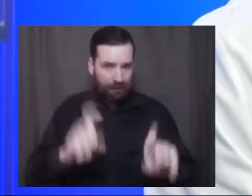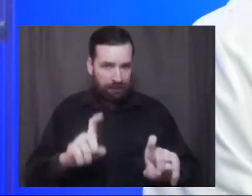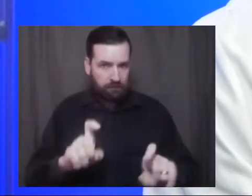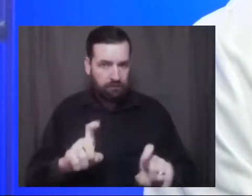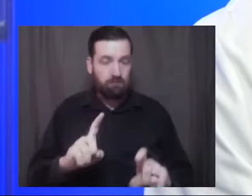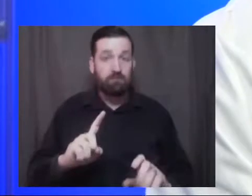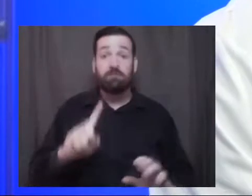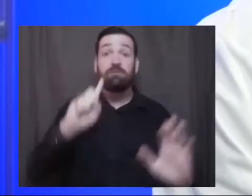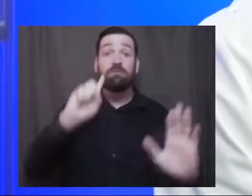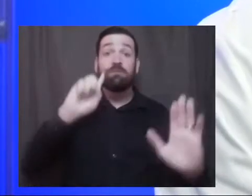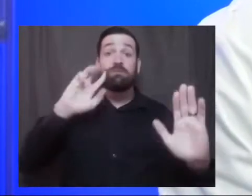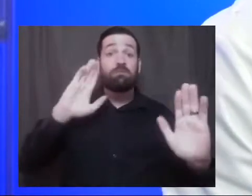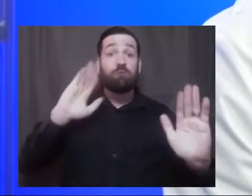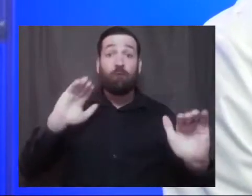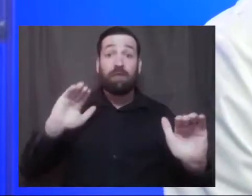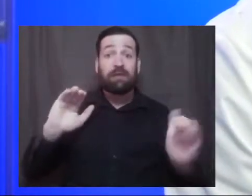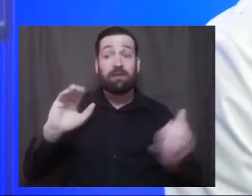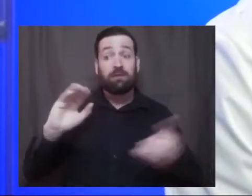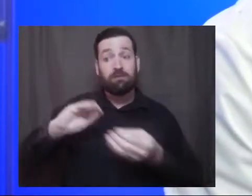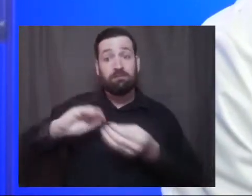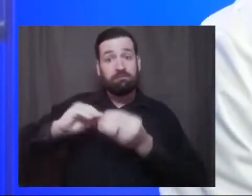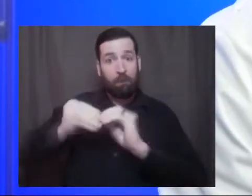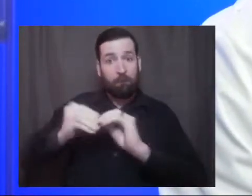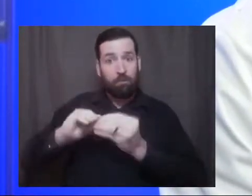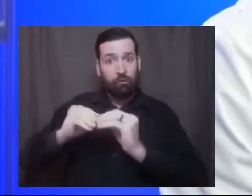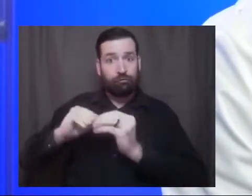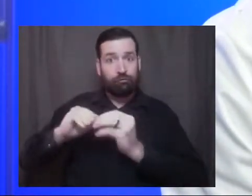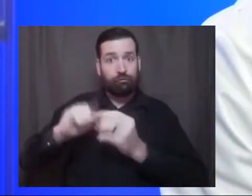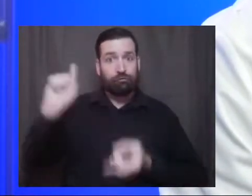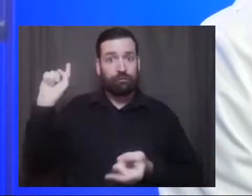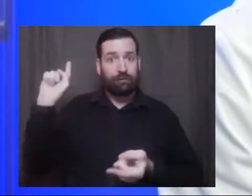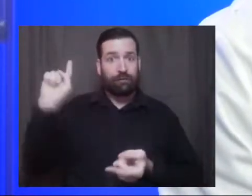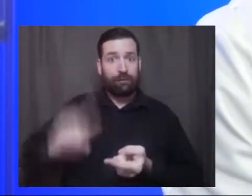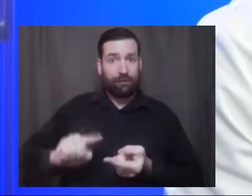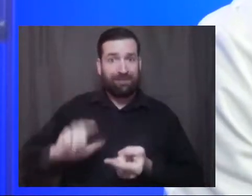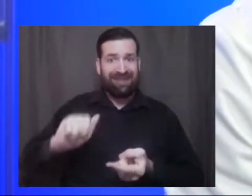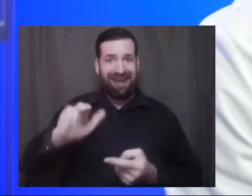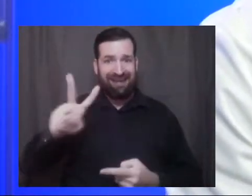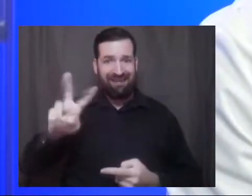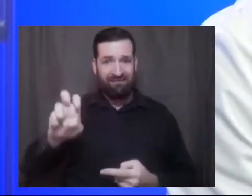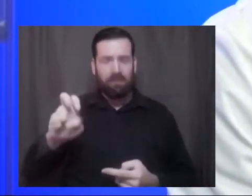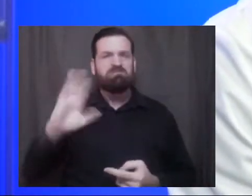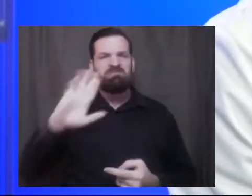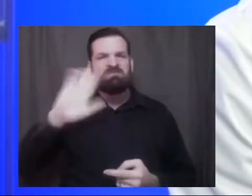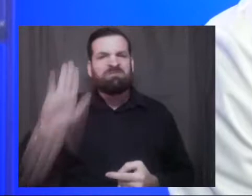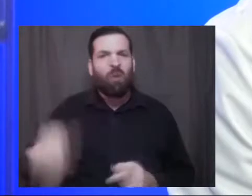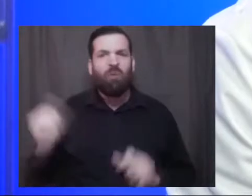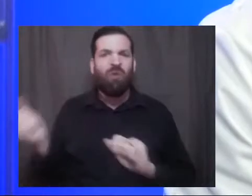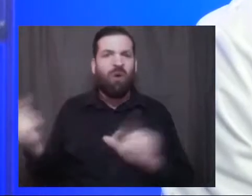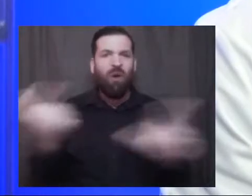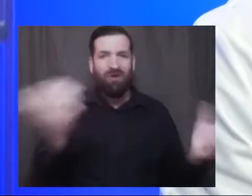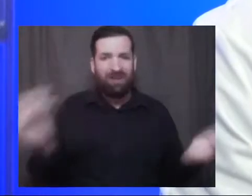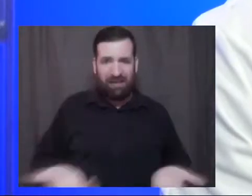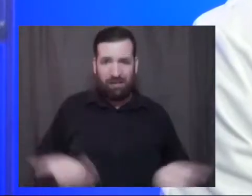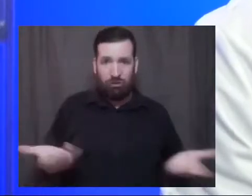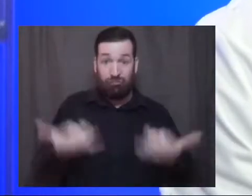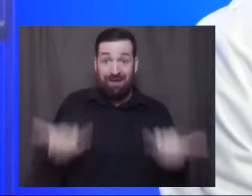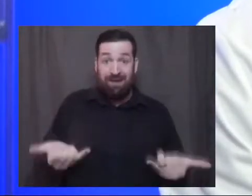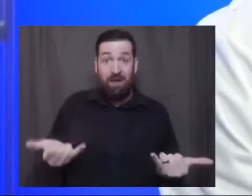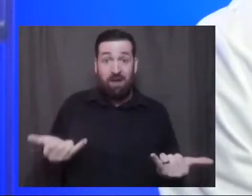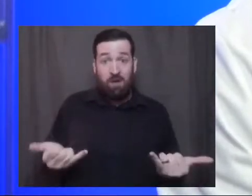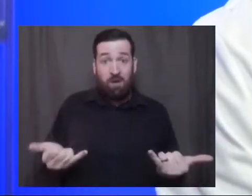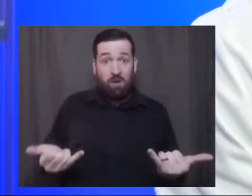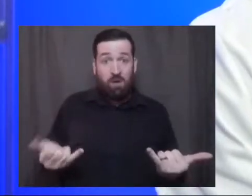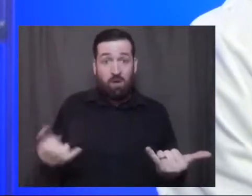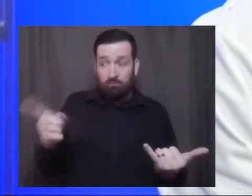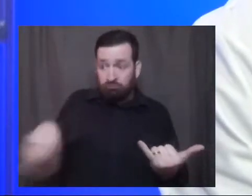that will bring our numbers of active infections down, because we know not everybody here right now in this time period that is positive